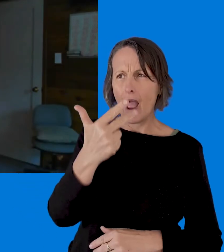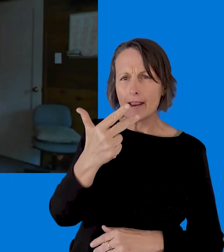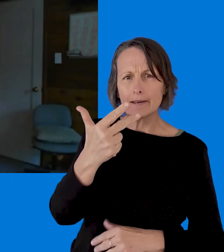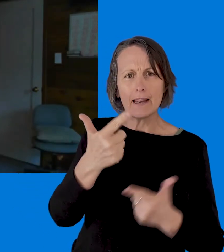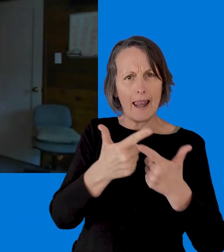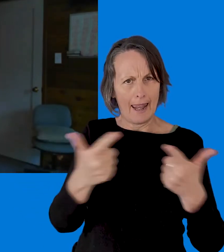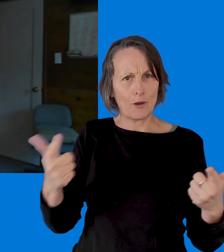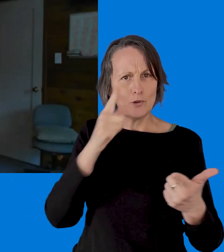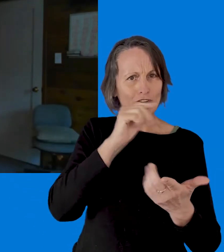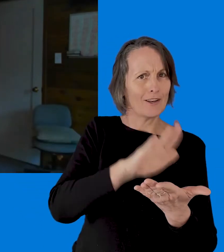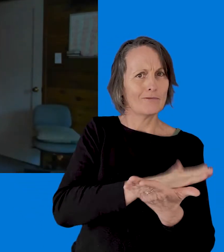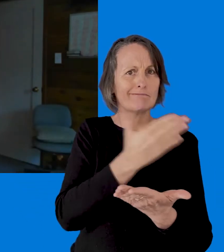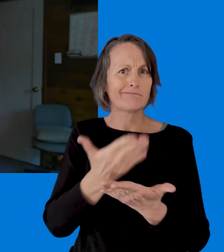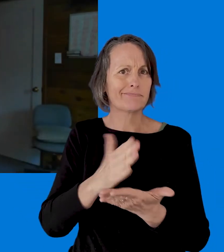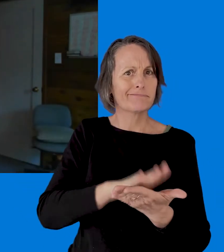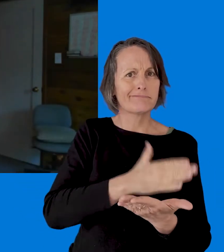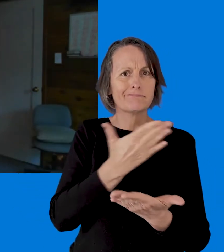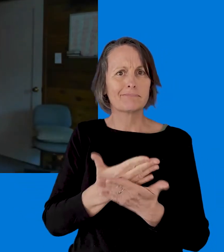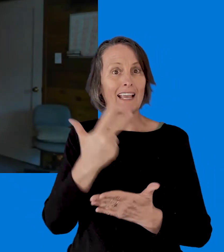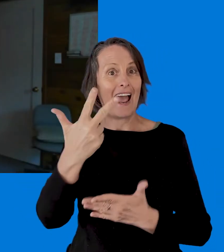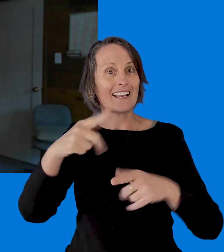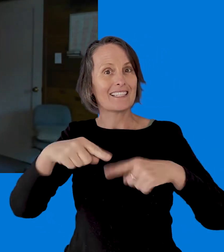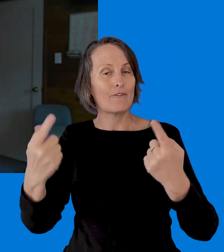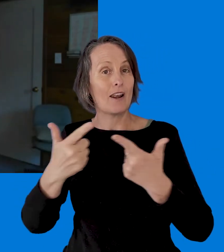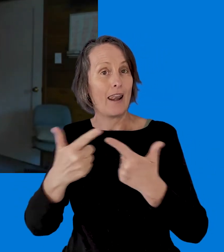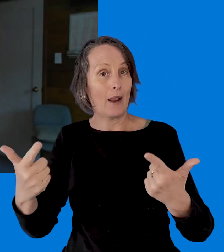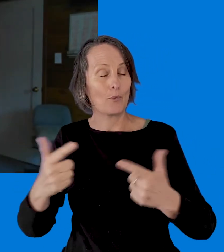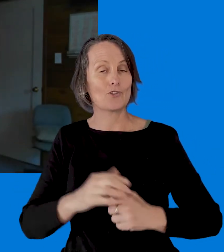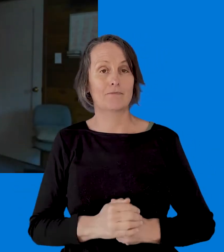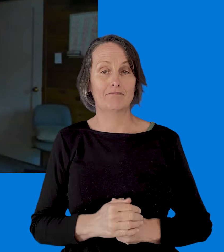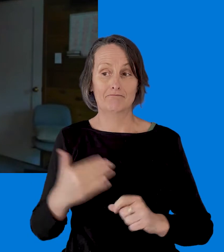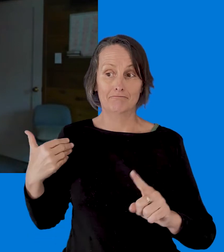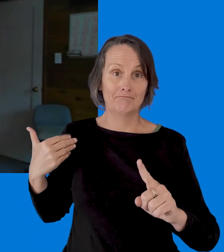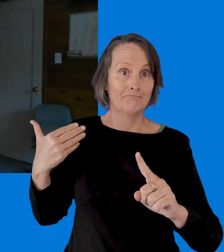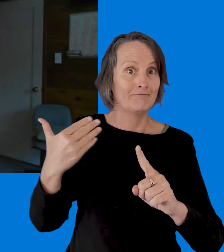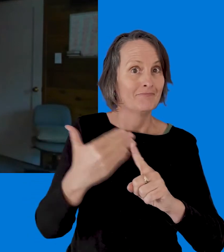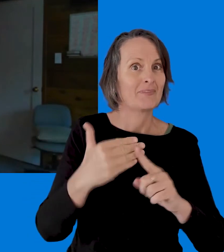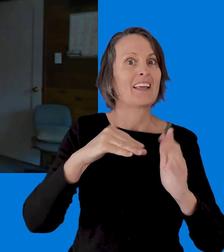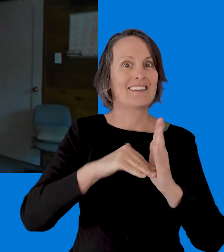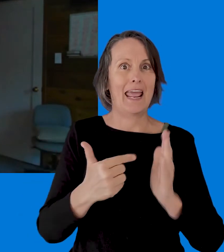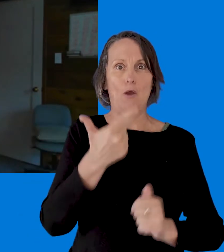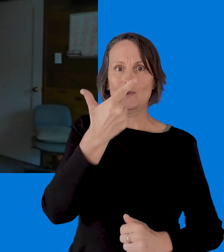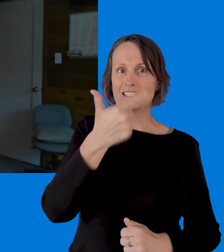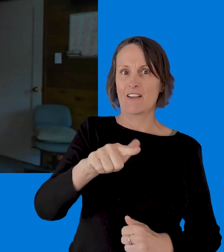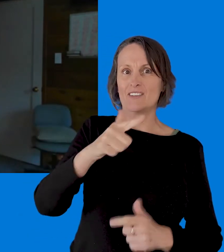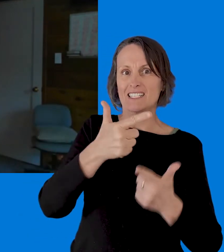time, I think 8 languages when we started. And we now support